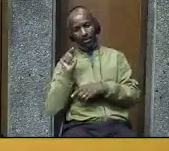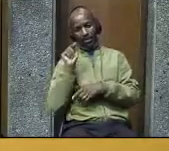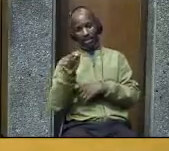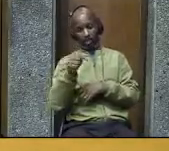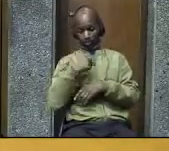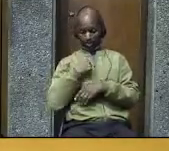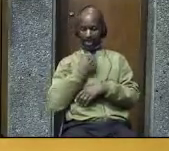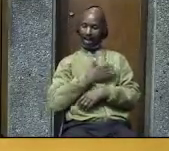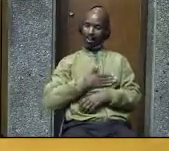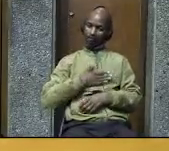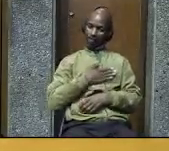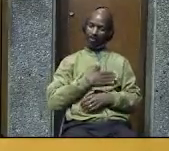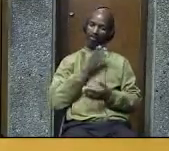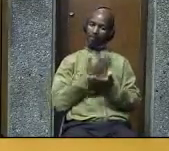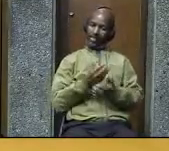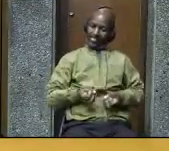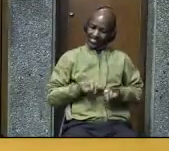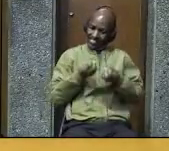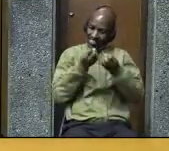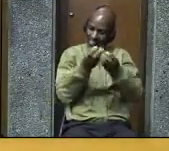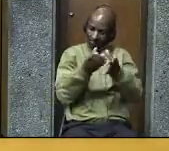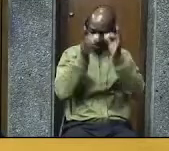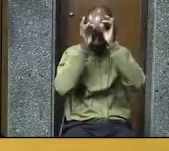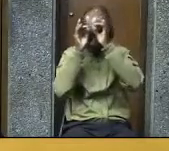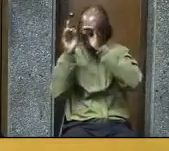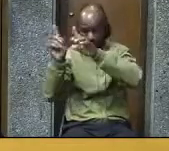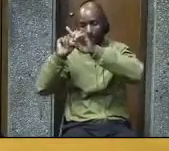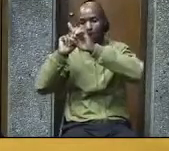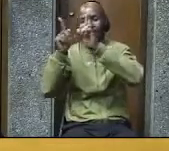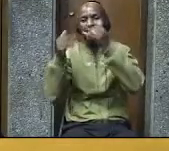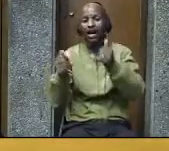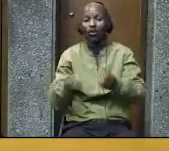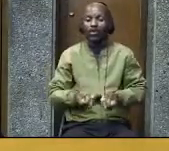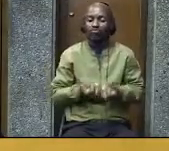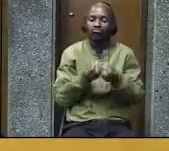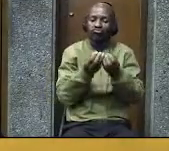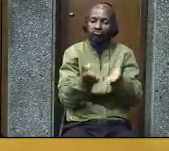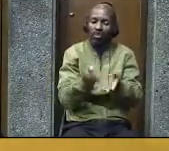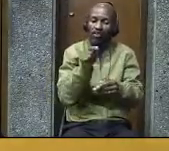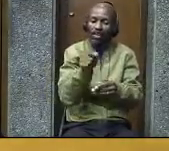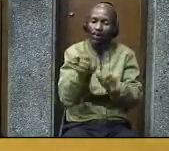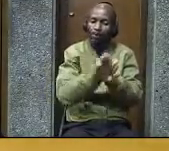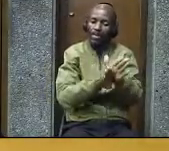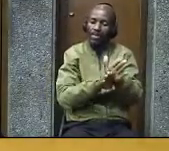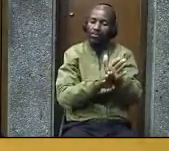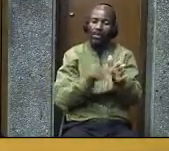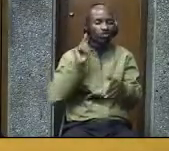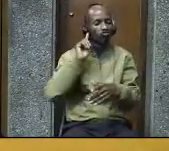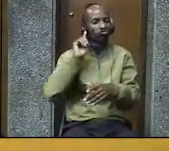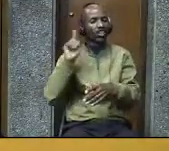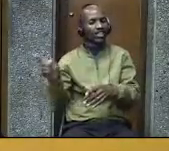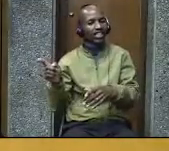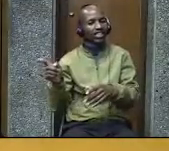I feel they must be reformed. But that expropriation bill was rejected. Simply, it shows